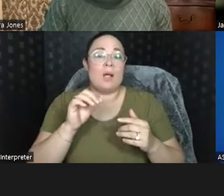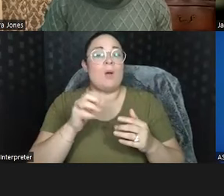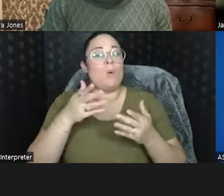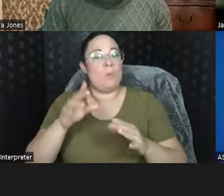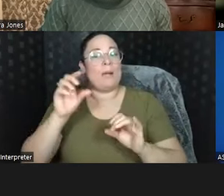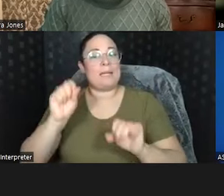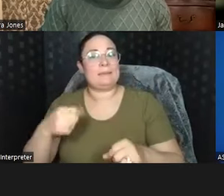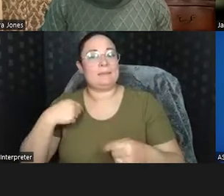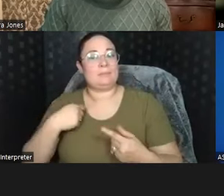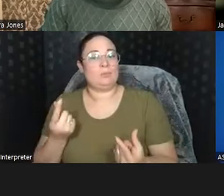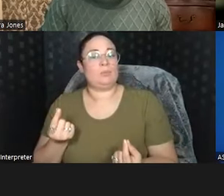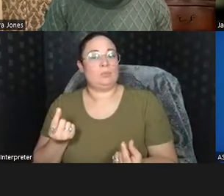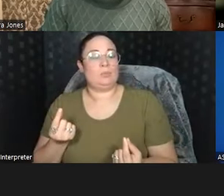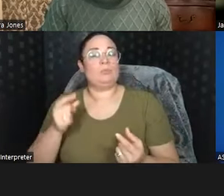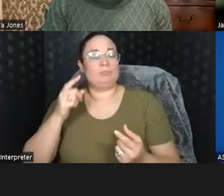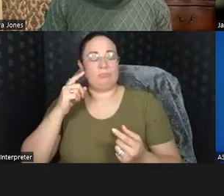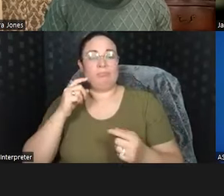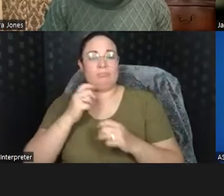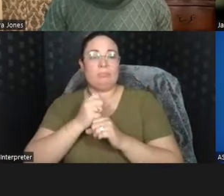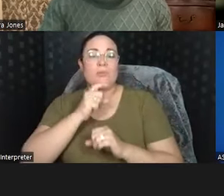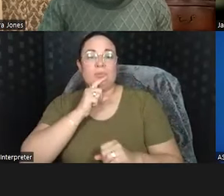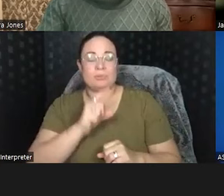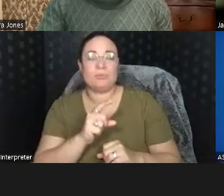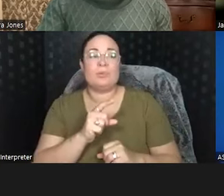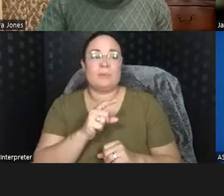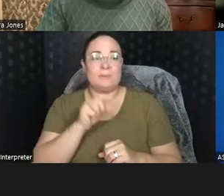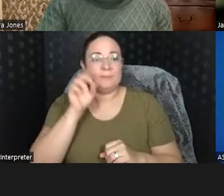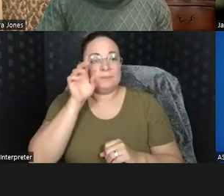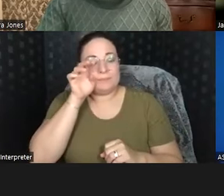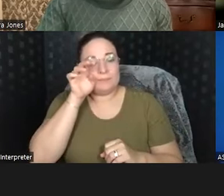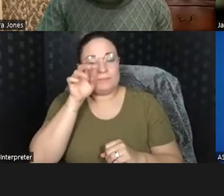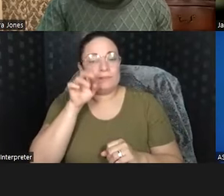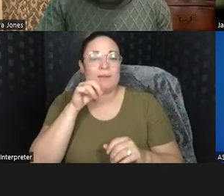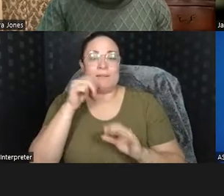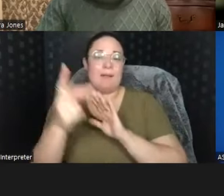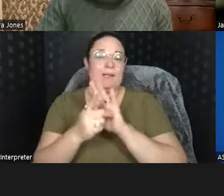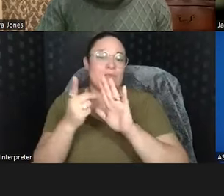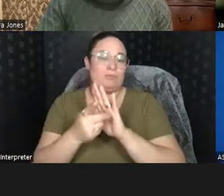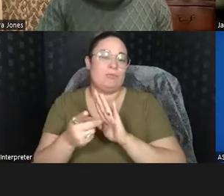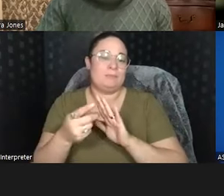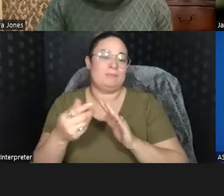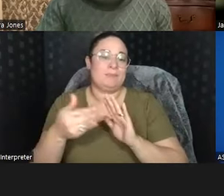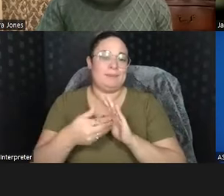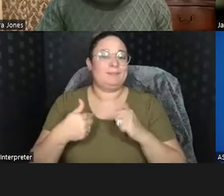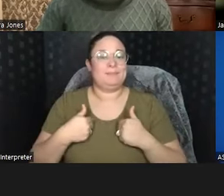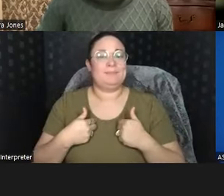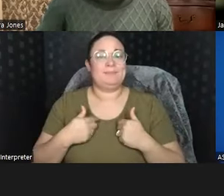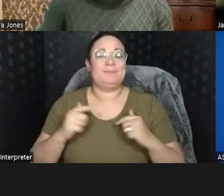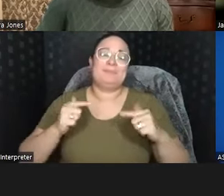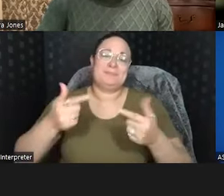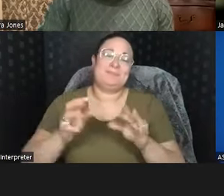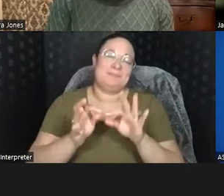that you can take in making sure that you are not discriminated against.